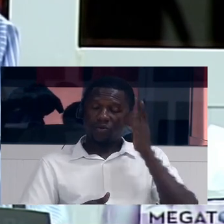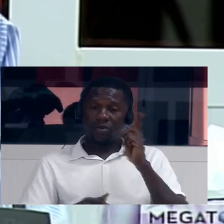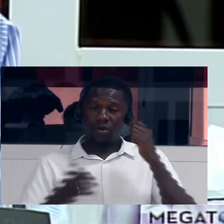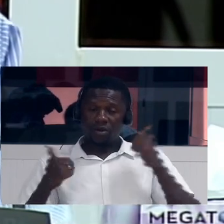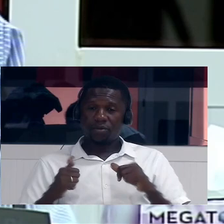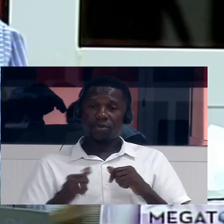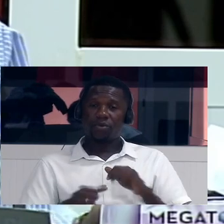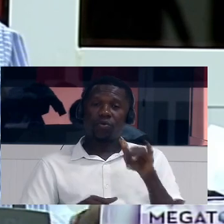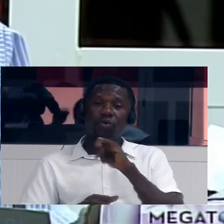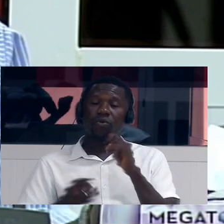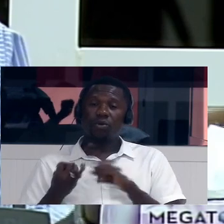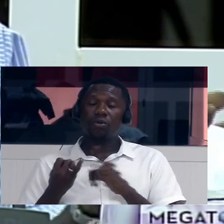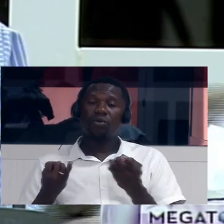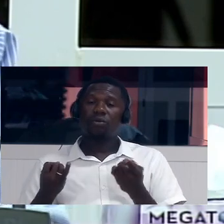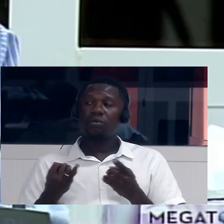Which was?